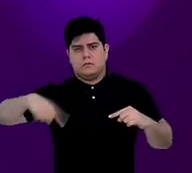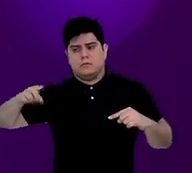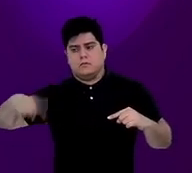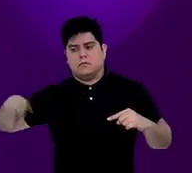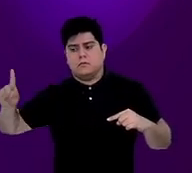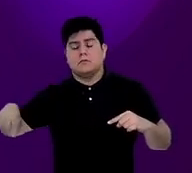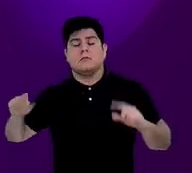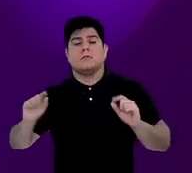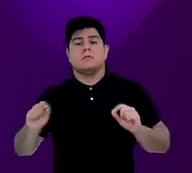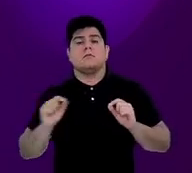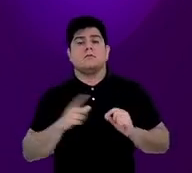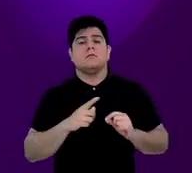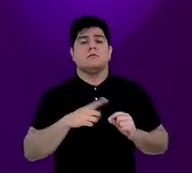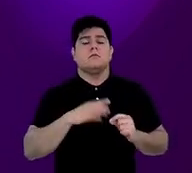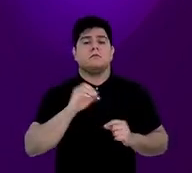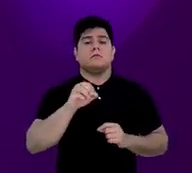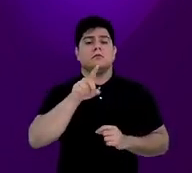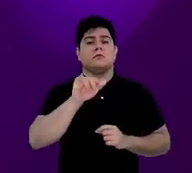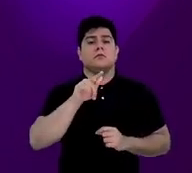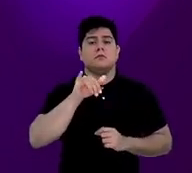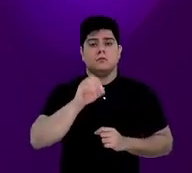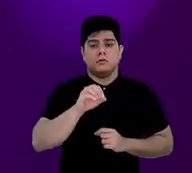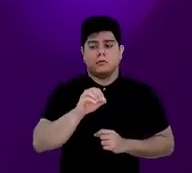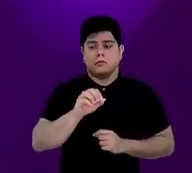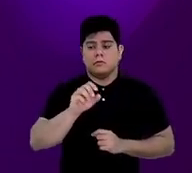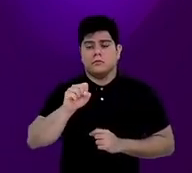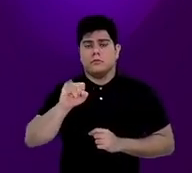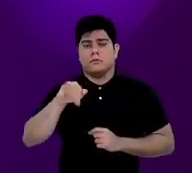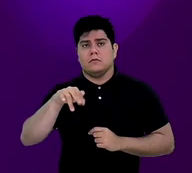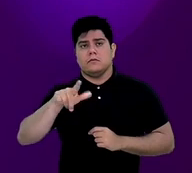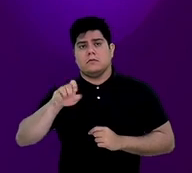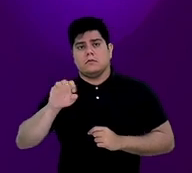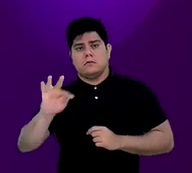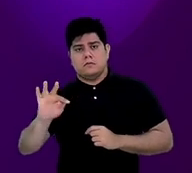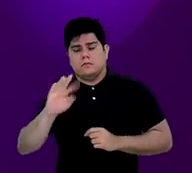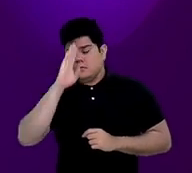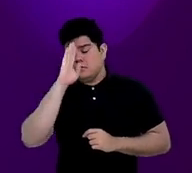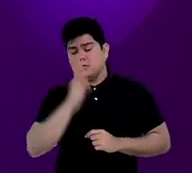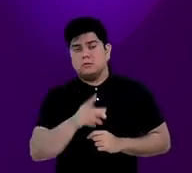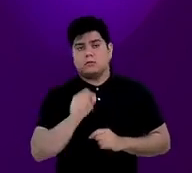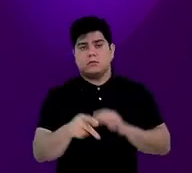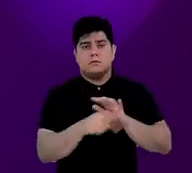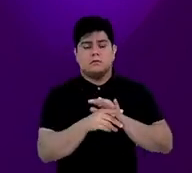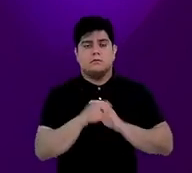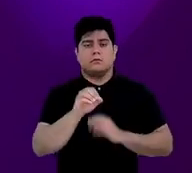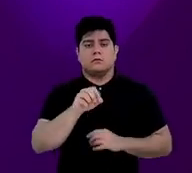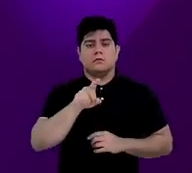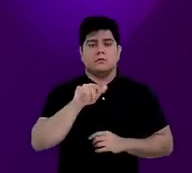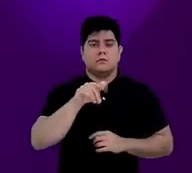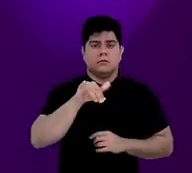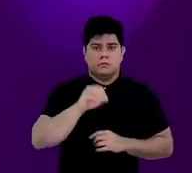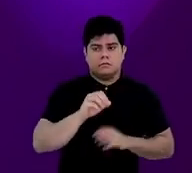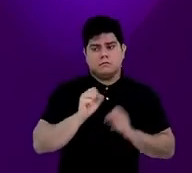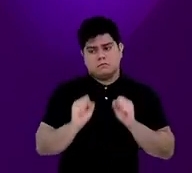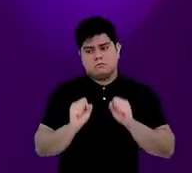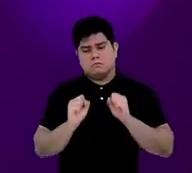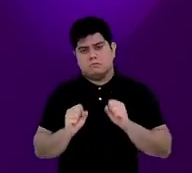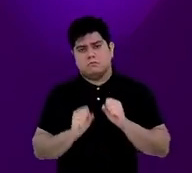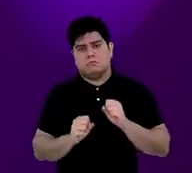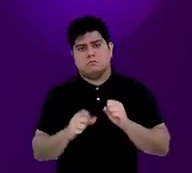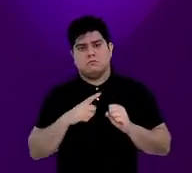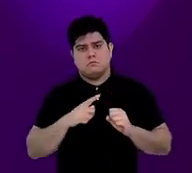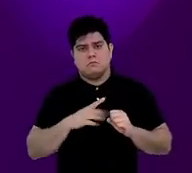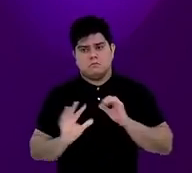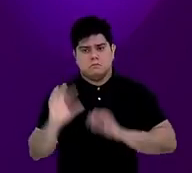oxygen, and this can have biological effects. So several possible mechanisms